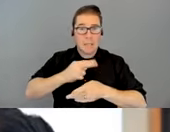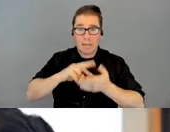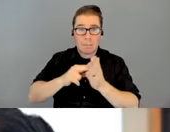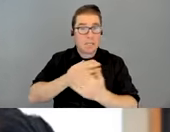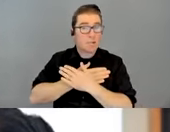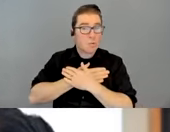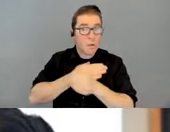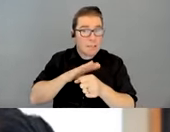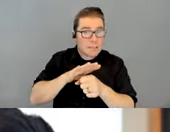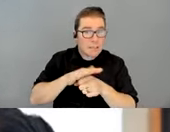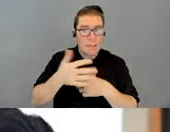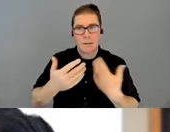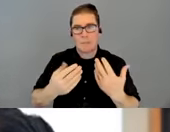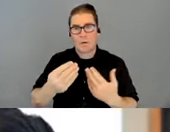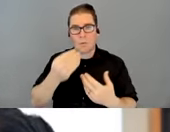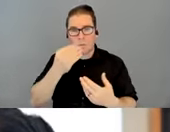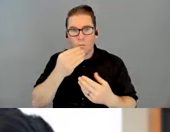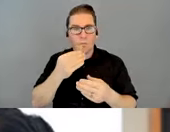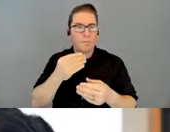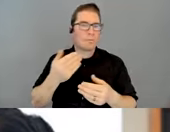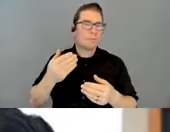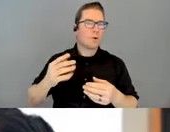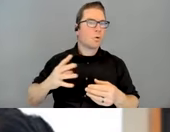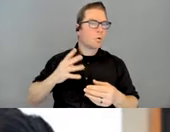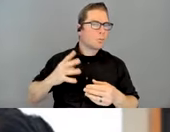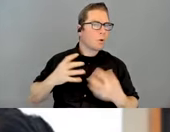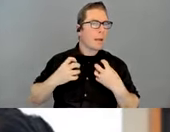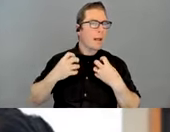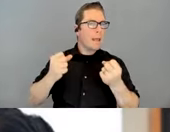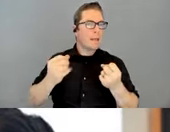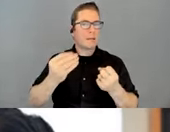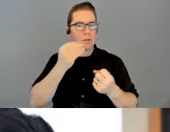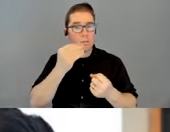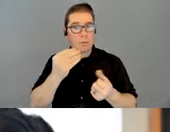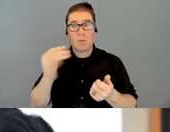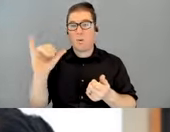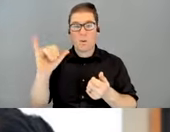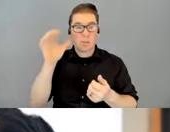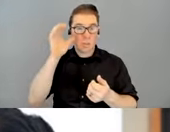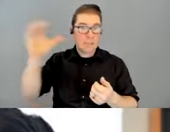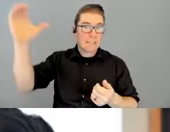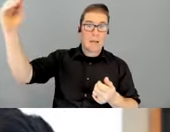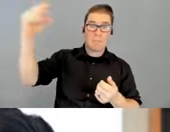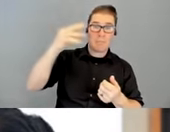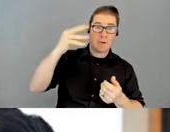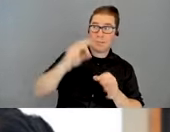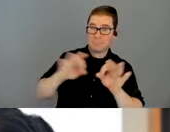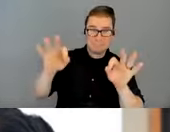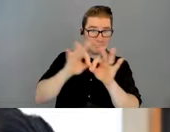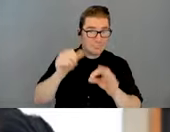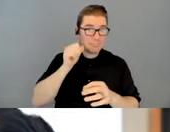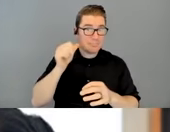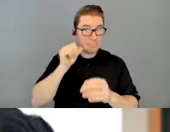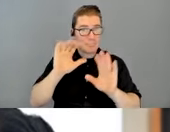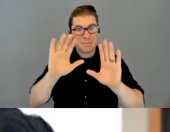we have beautiful days right now. We need to get outside and get a little sunshine. And it is very easy